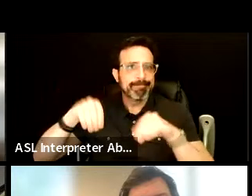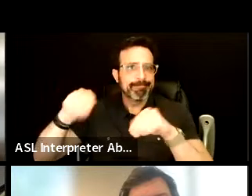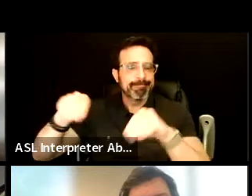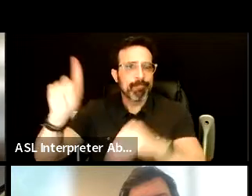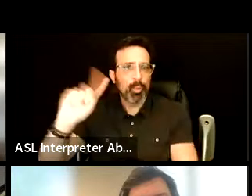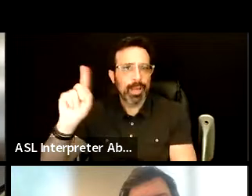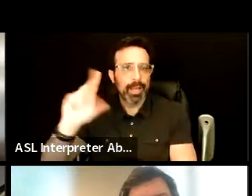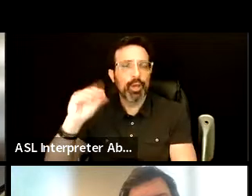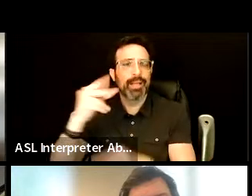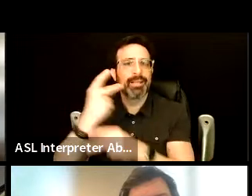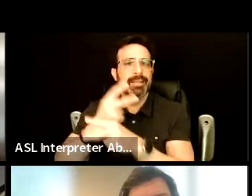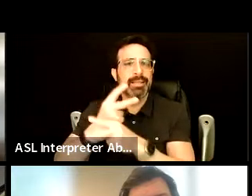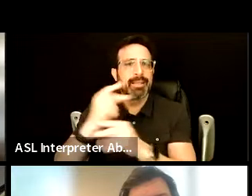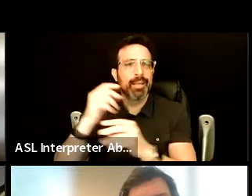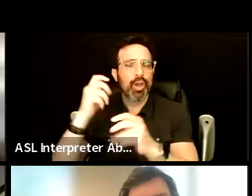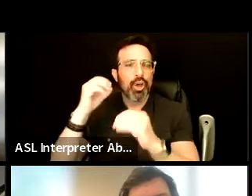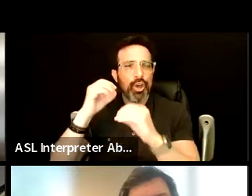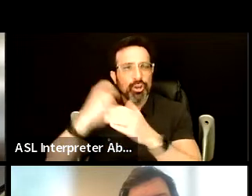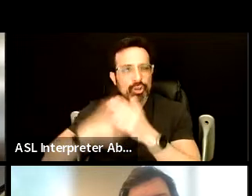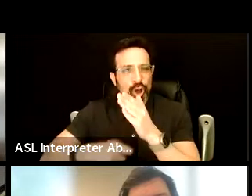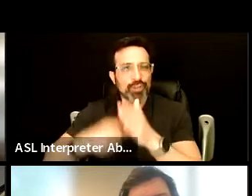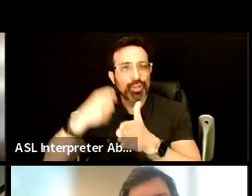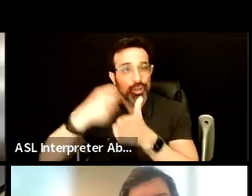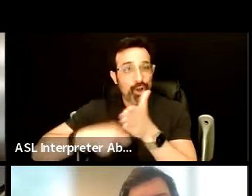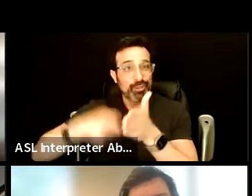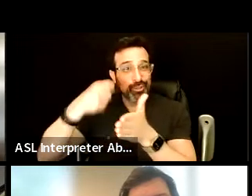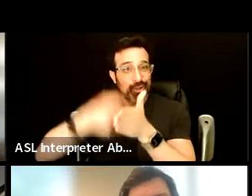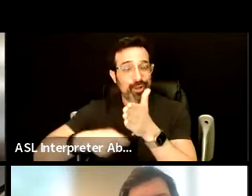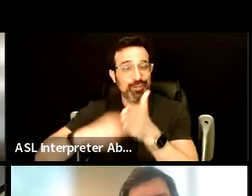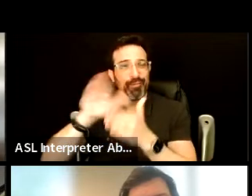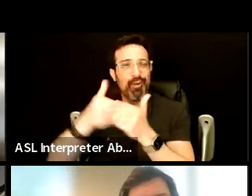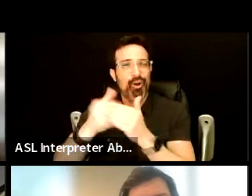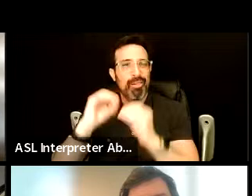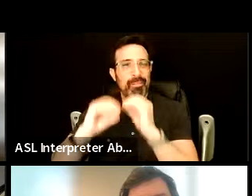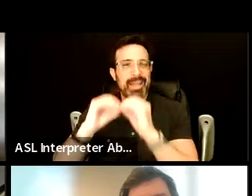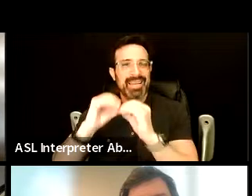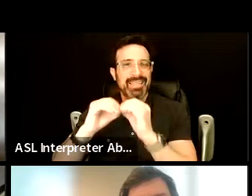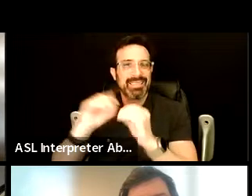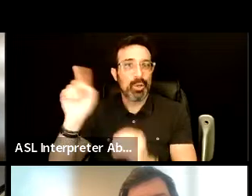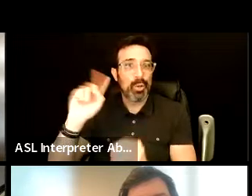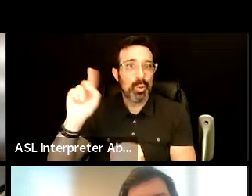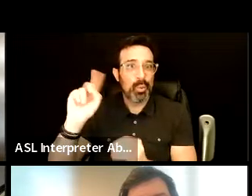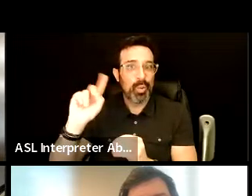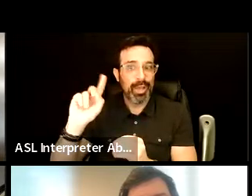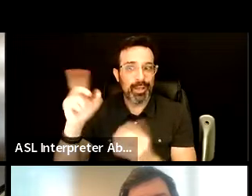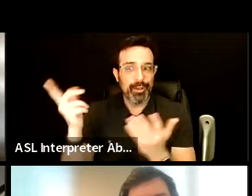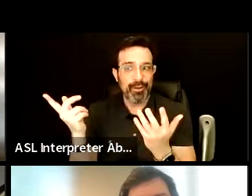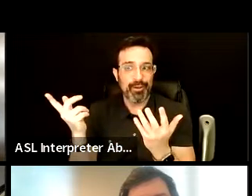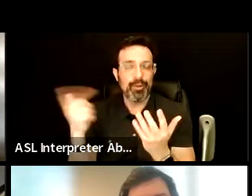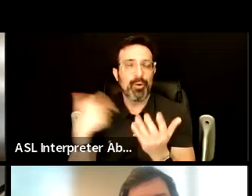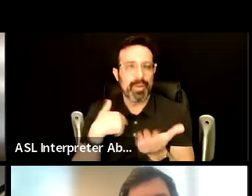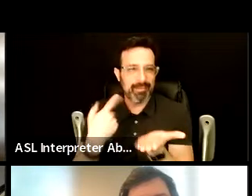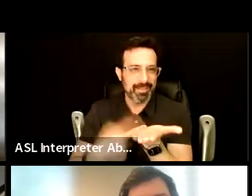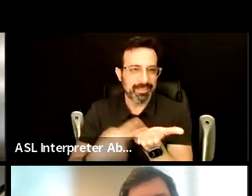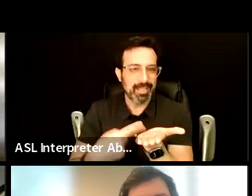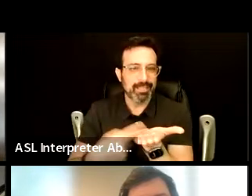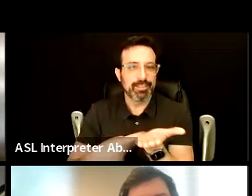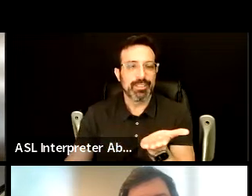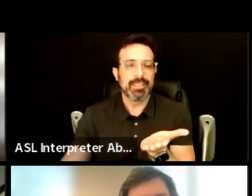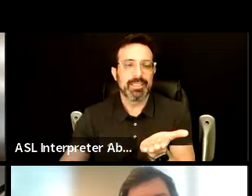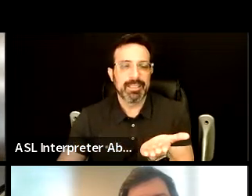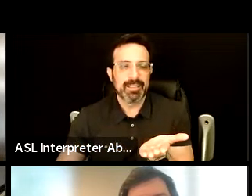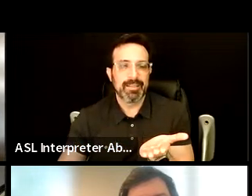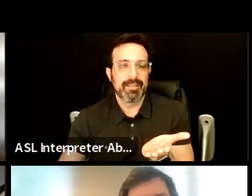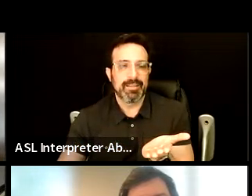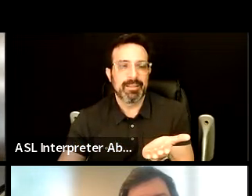the maintenance, the cost and cost and cost of all of the maintenance. Where is it going? We had the discussion of putting some of